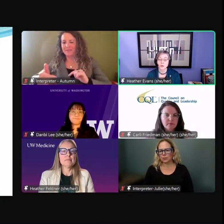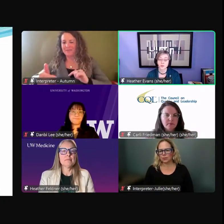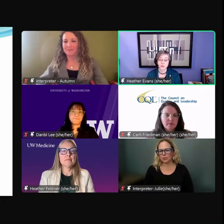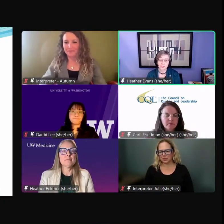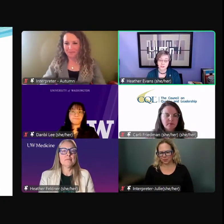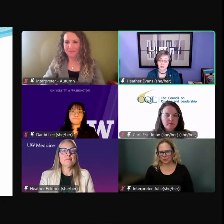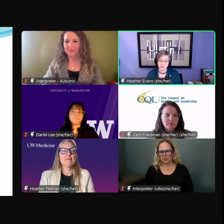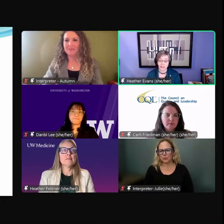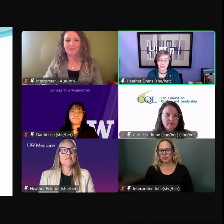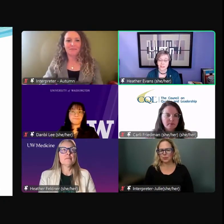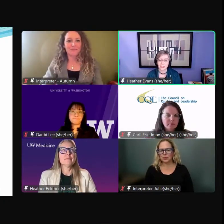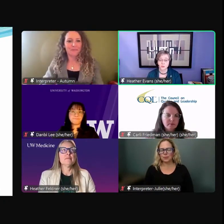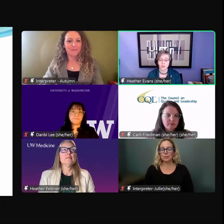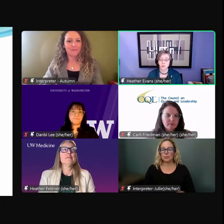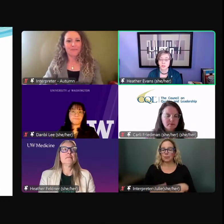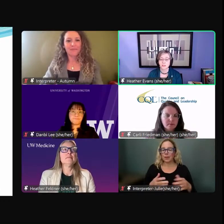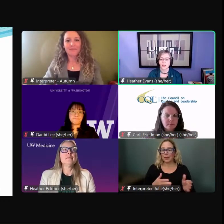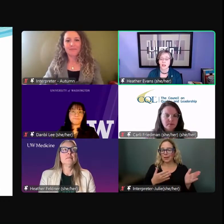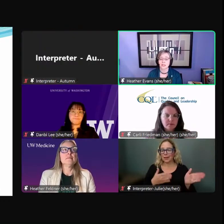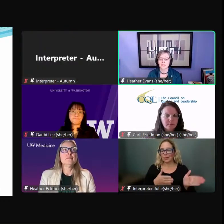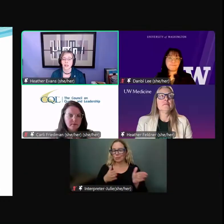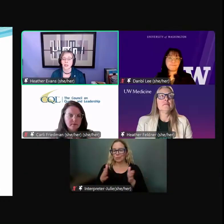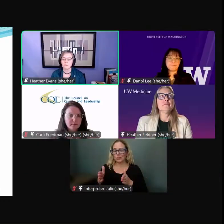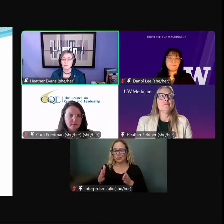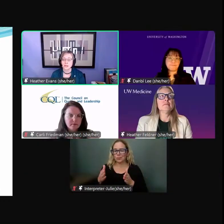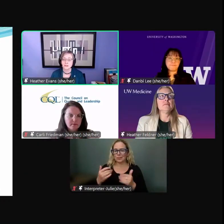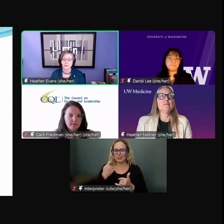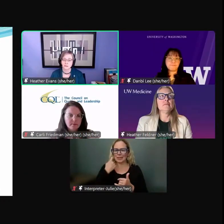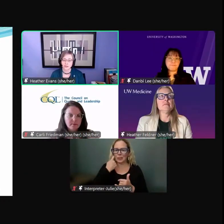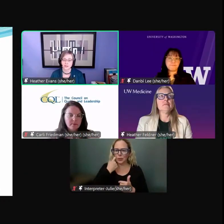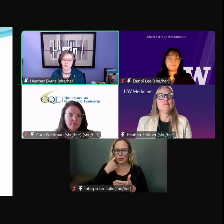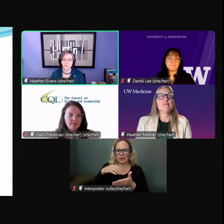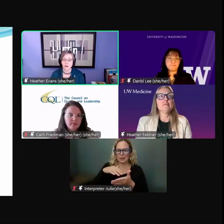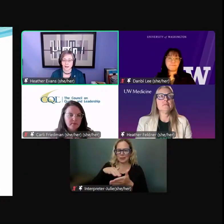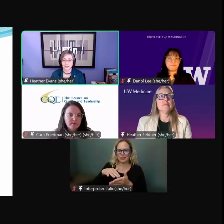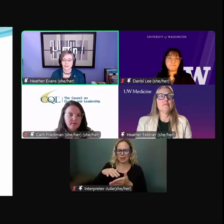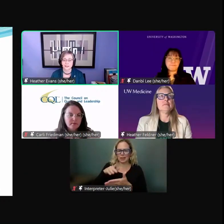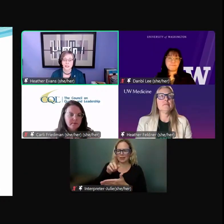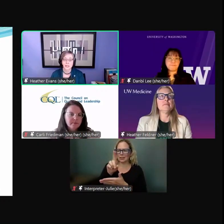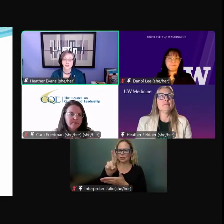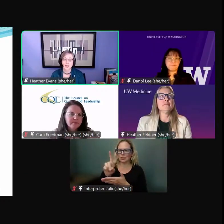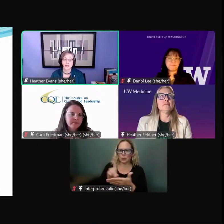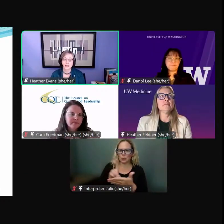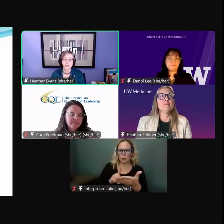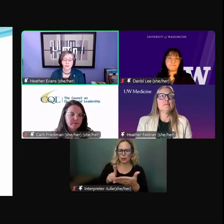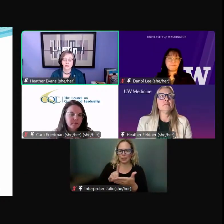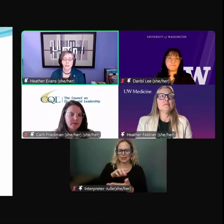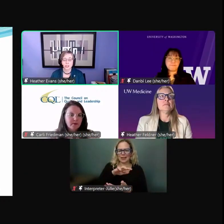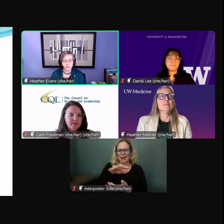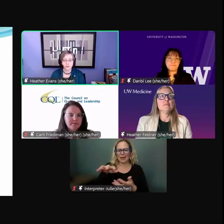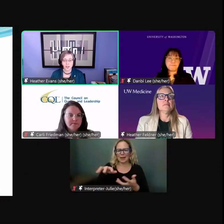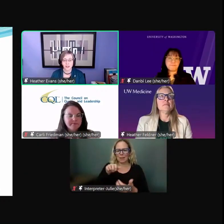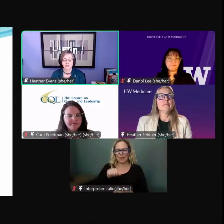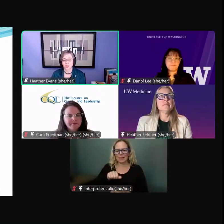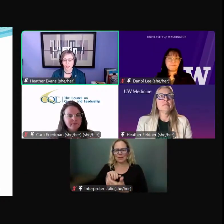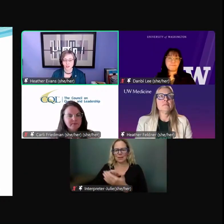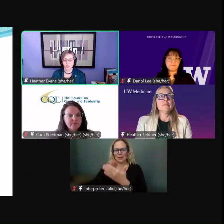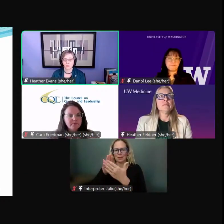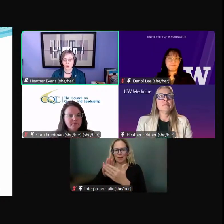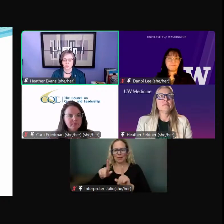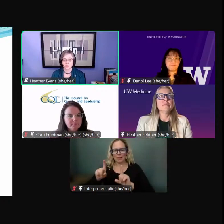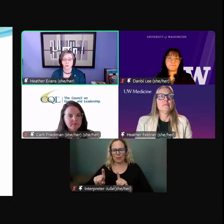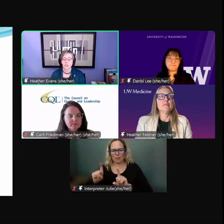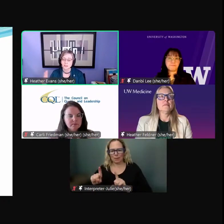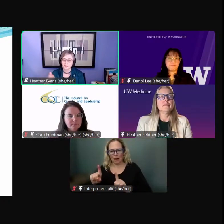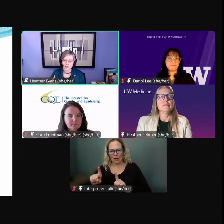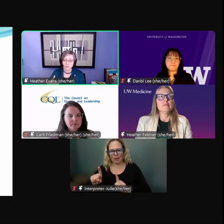us to the most recent study in which we designed a mixed methods pilot that included a two-phase